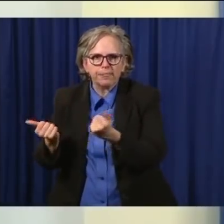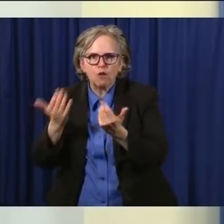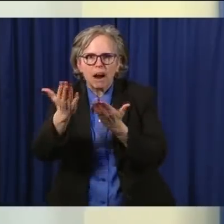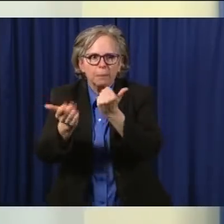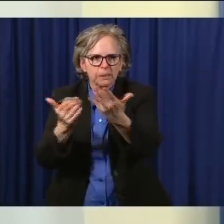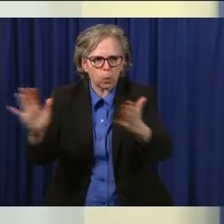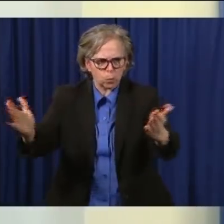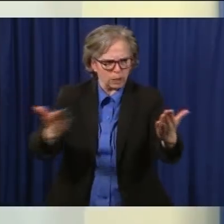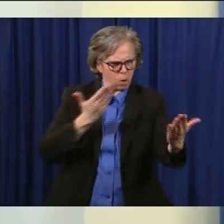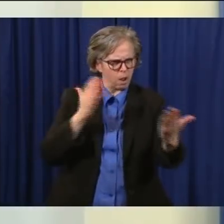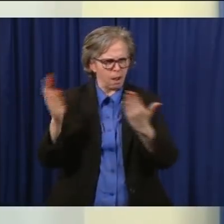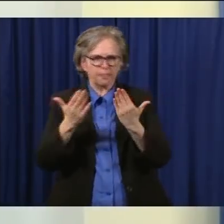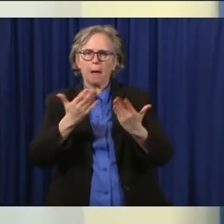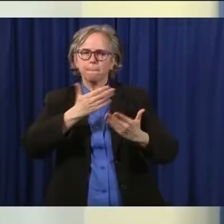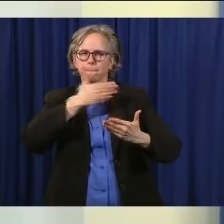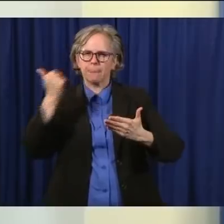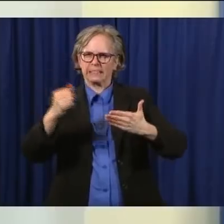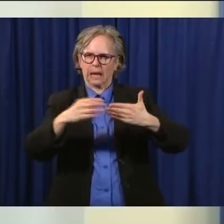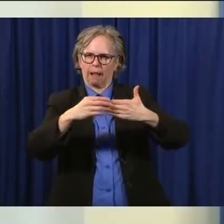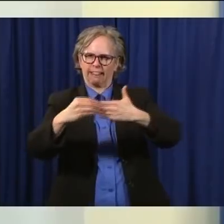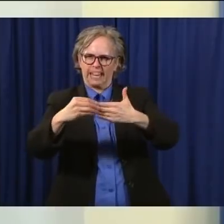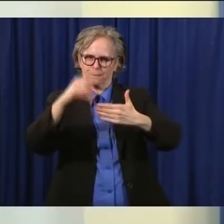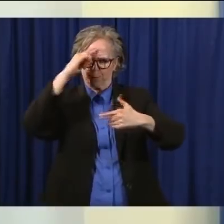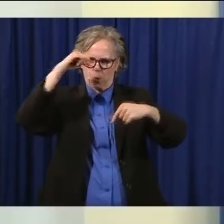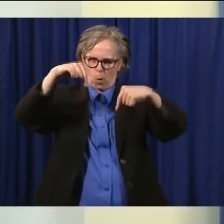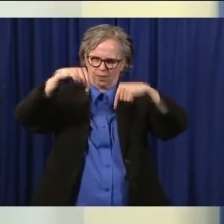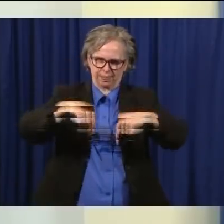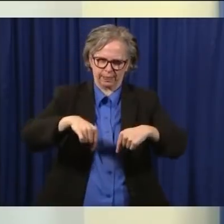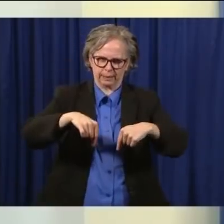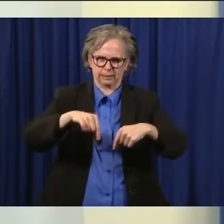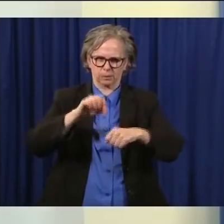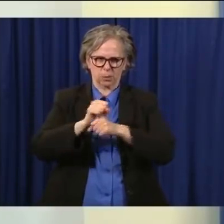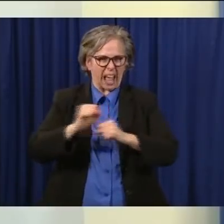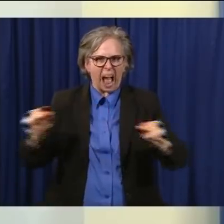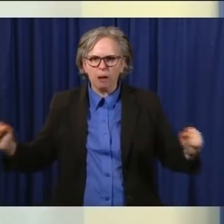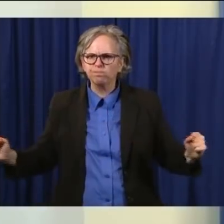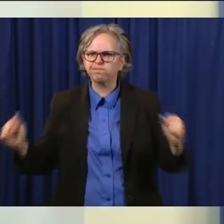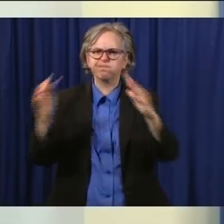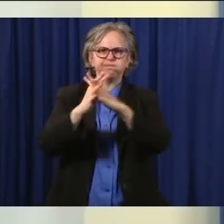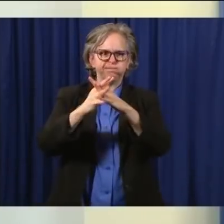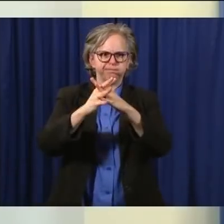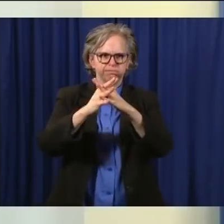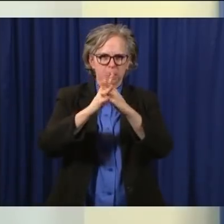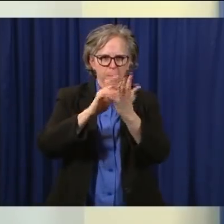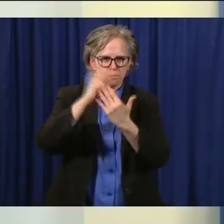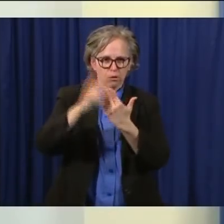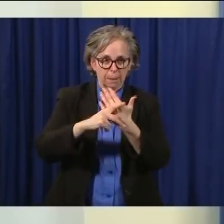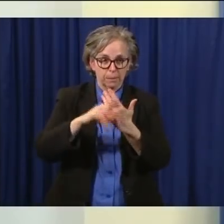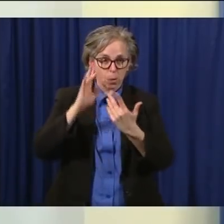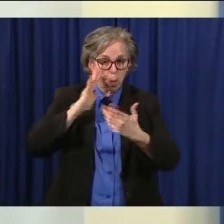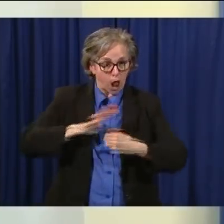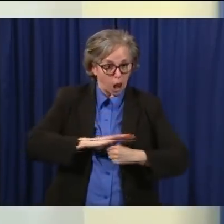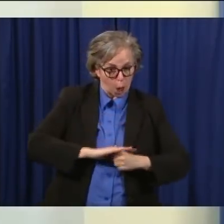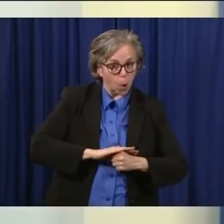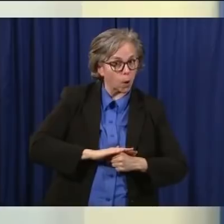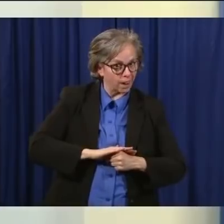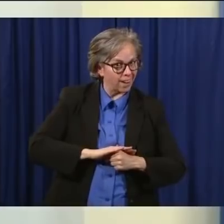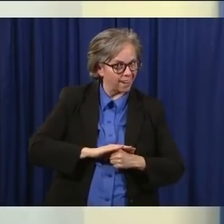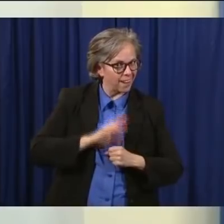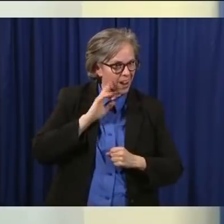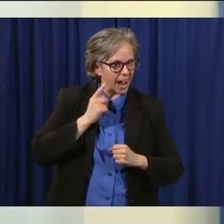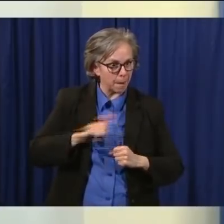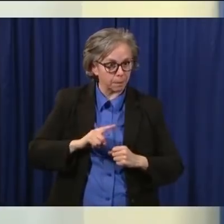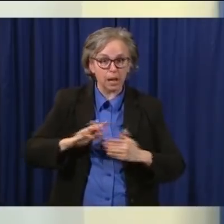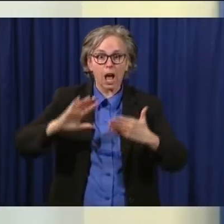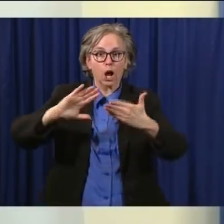Ohio and the best implementation of it. And I can tell you this will happen at the local level. It will happen at the